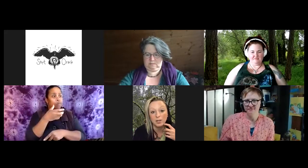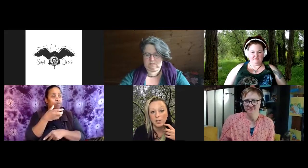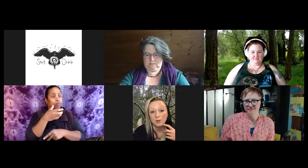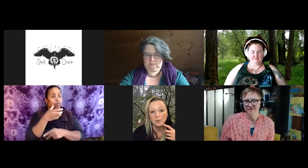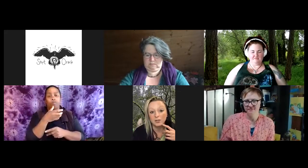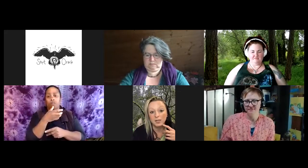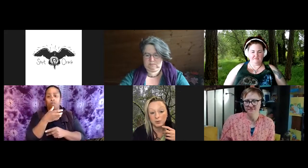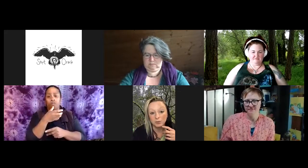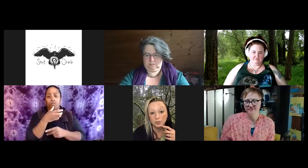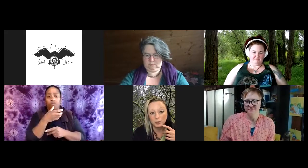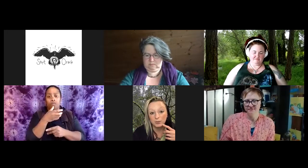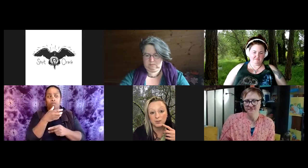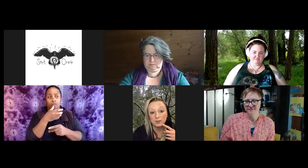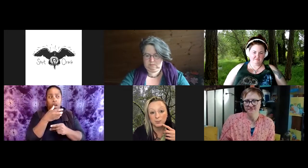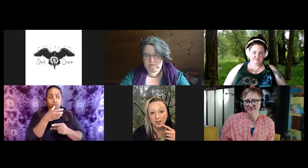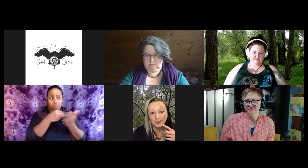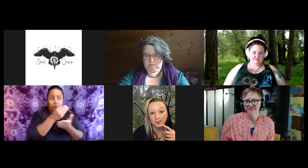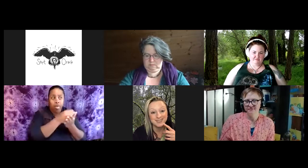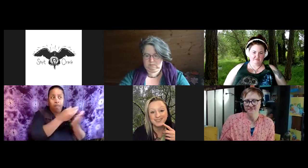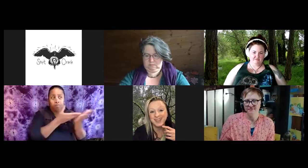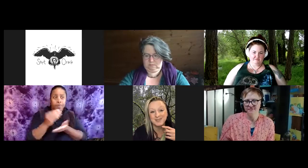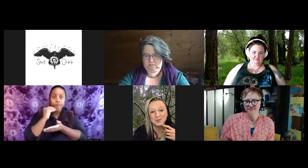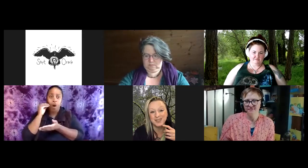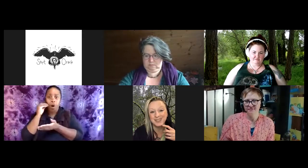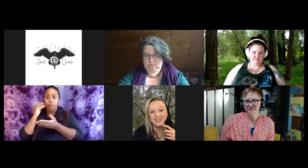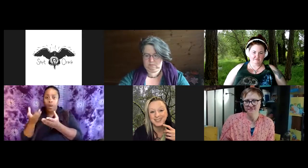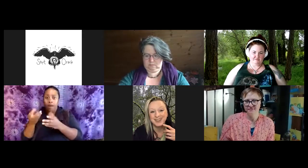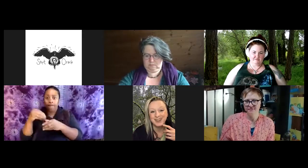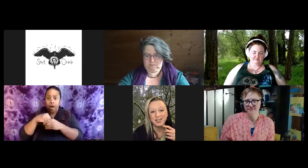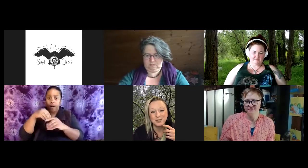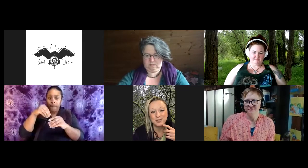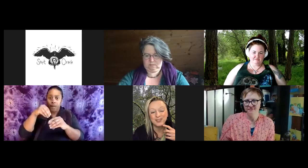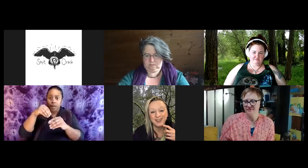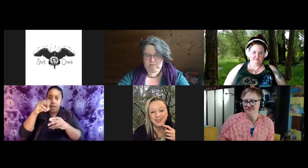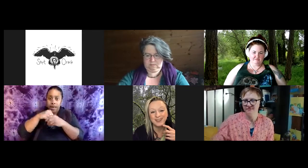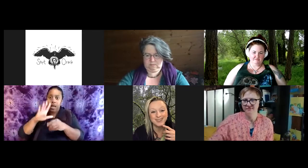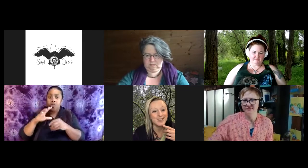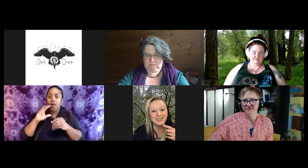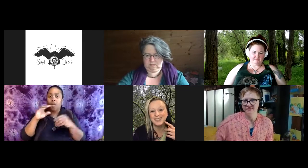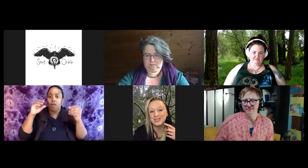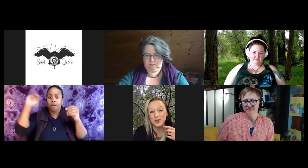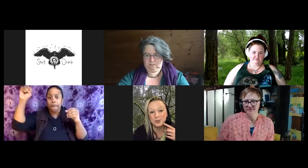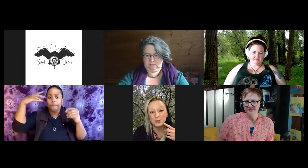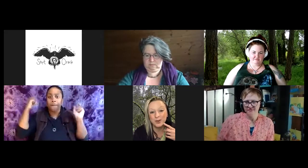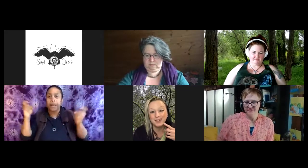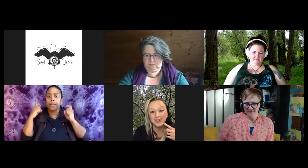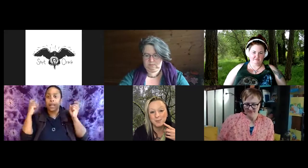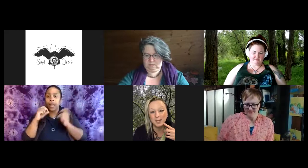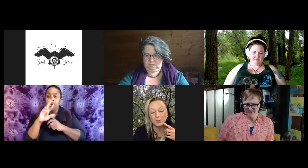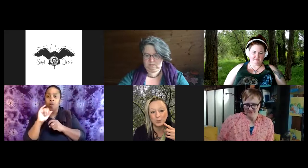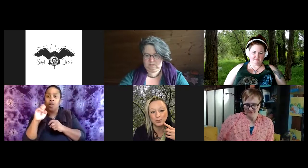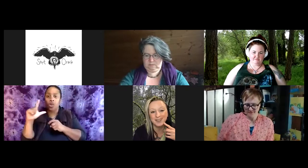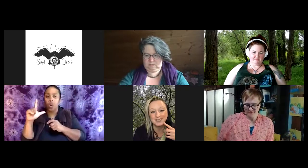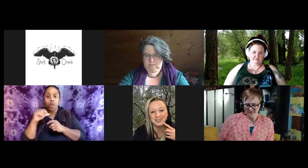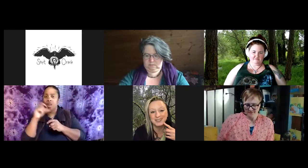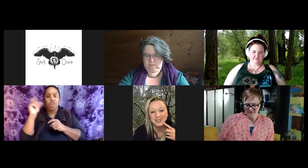them into your Beltane rituals as well. But it doesn't have to be a huge thing. You don't need to go and join a